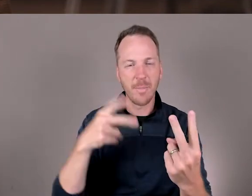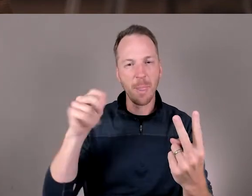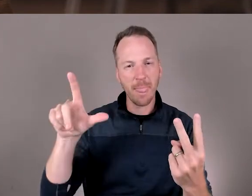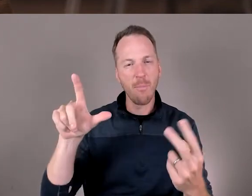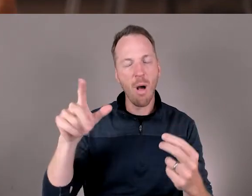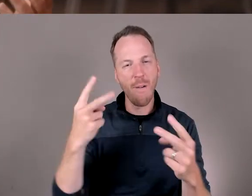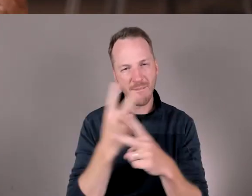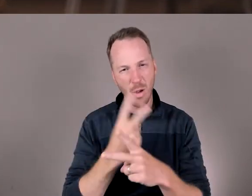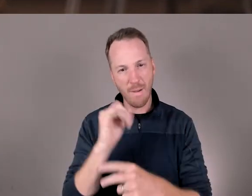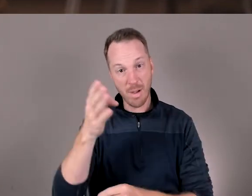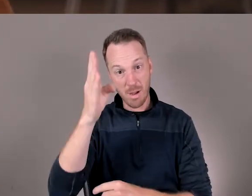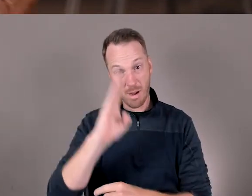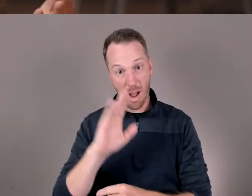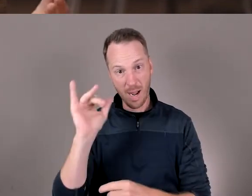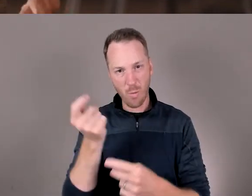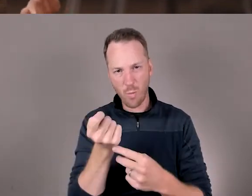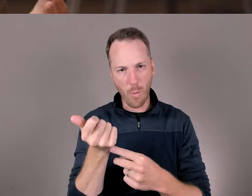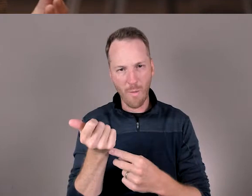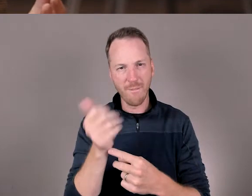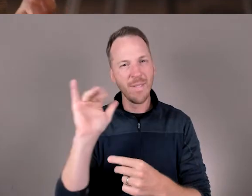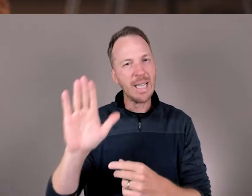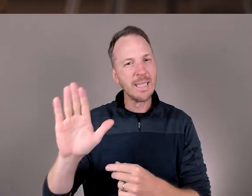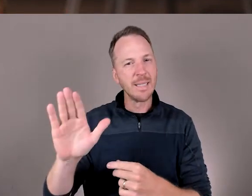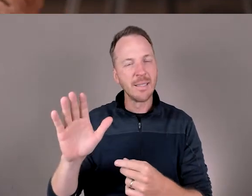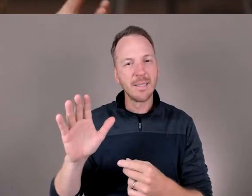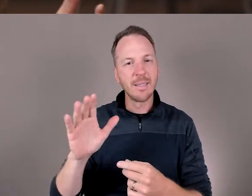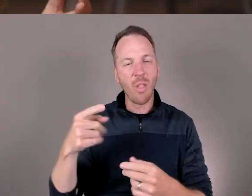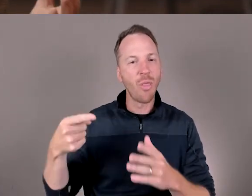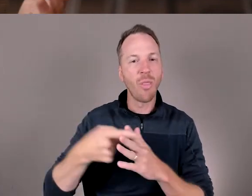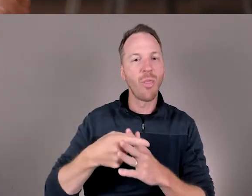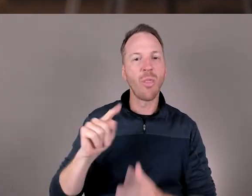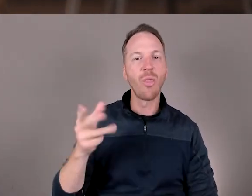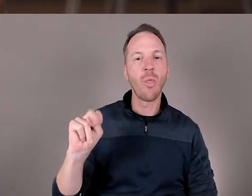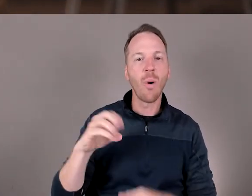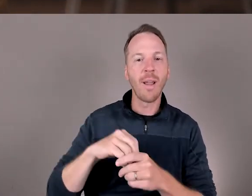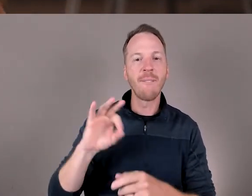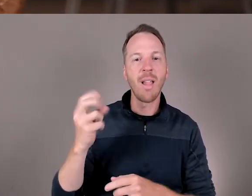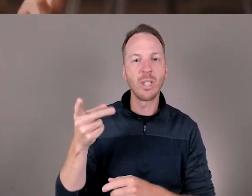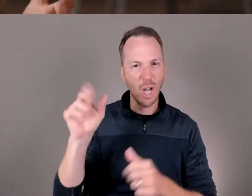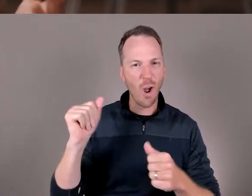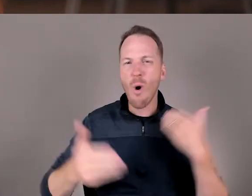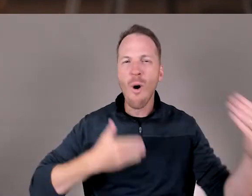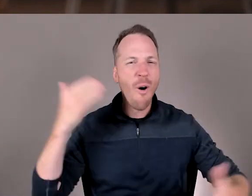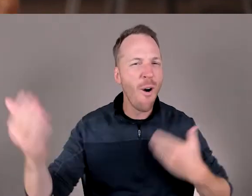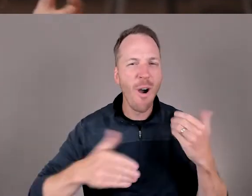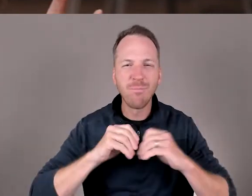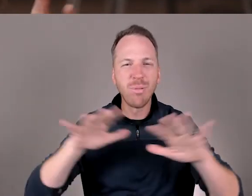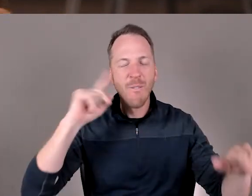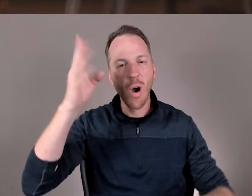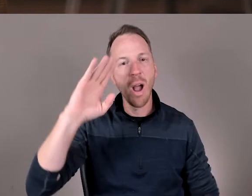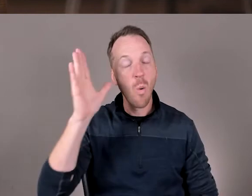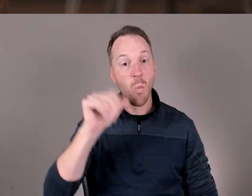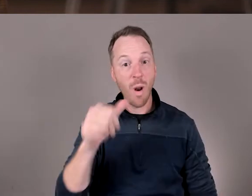figured that if God were to remove this from him, this thorn in the flesh, he could really go great guns for God because he wouldn't